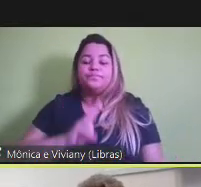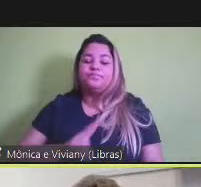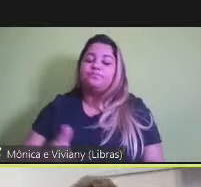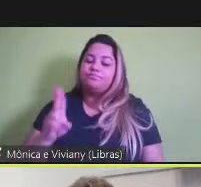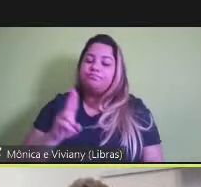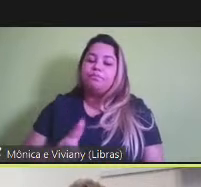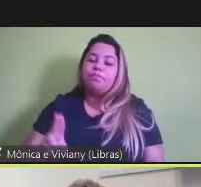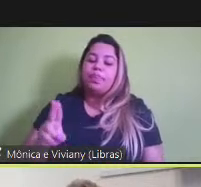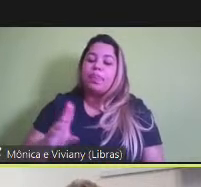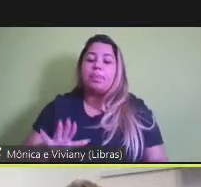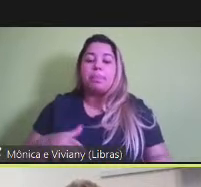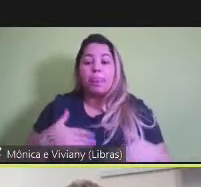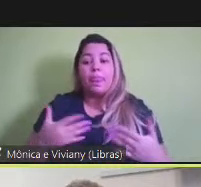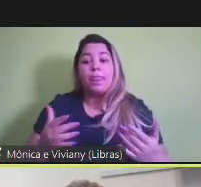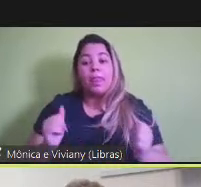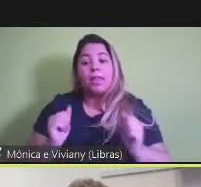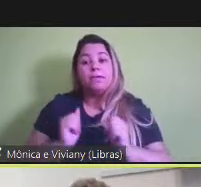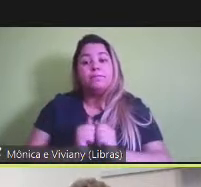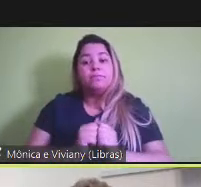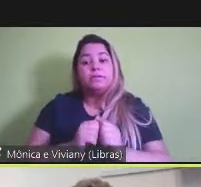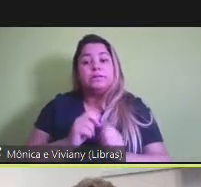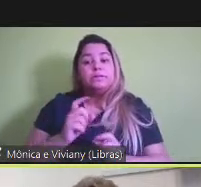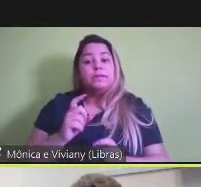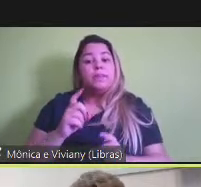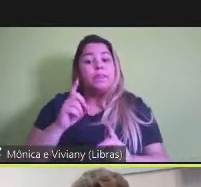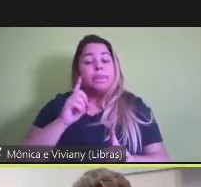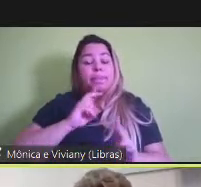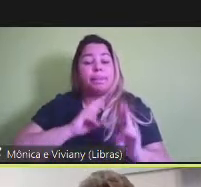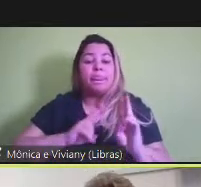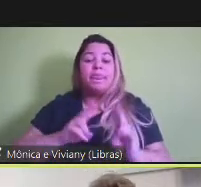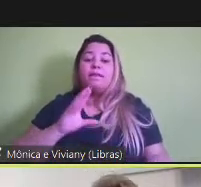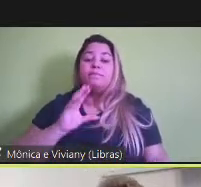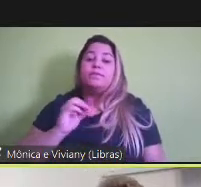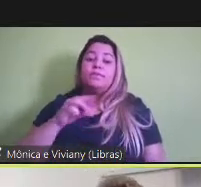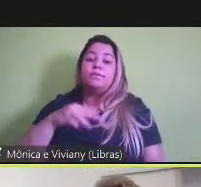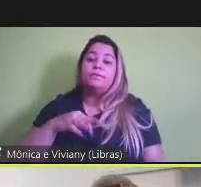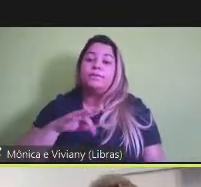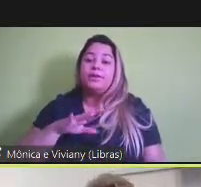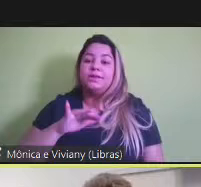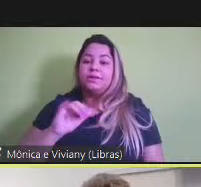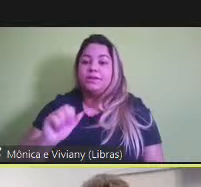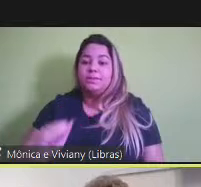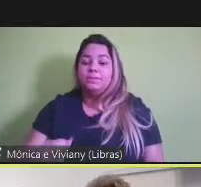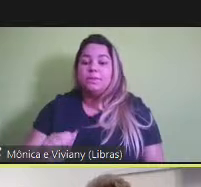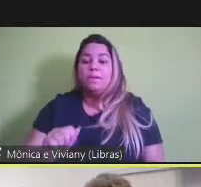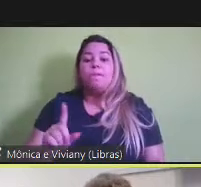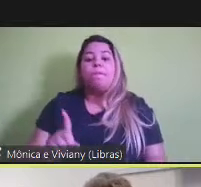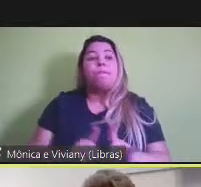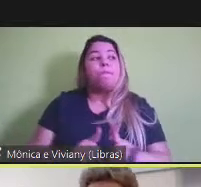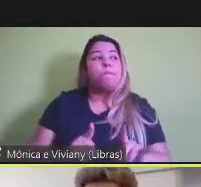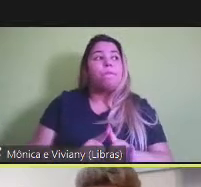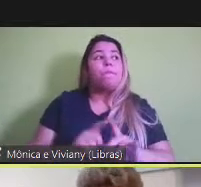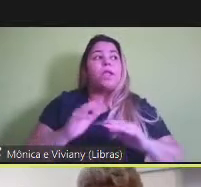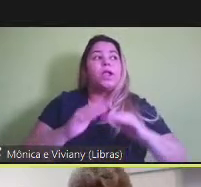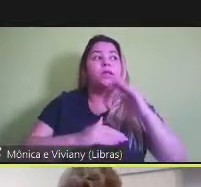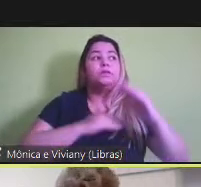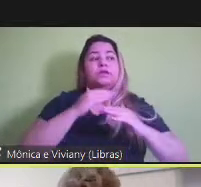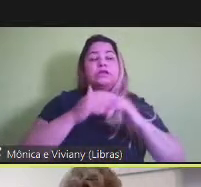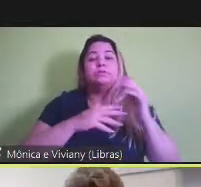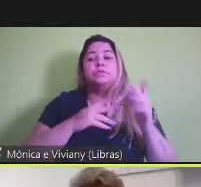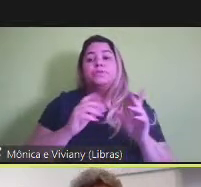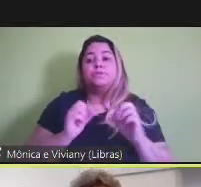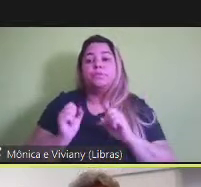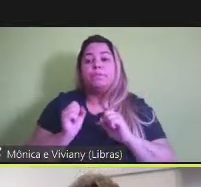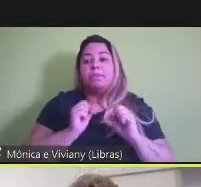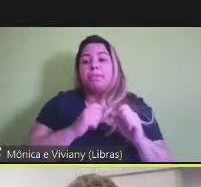attention centered in the user. So there are many elements in which we call the competences, collaborative competences that are developed in order